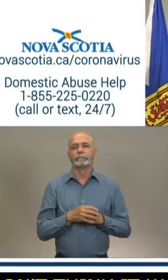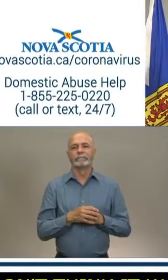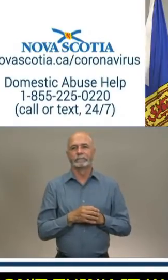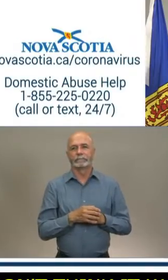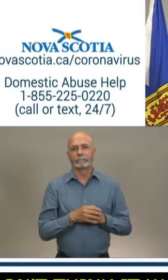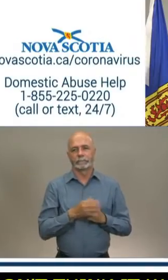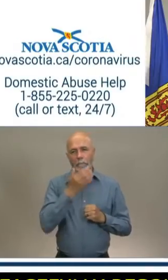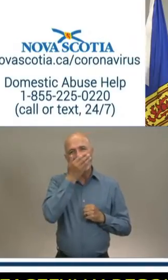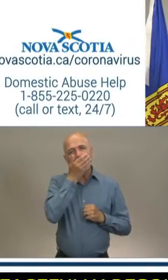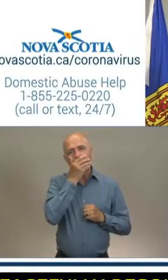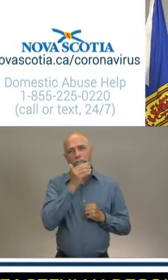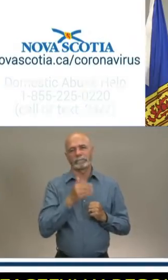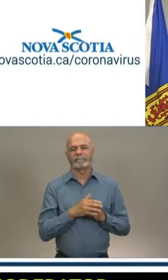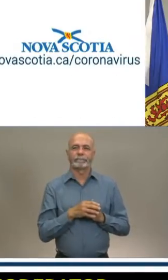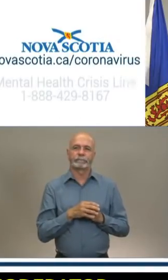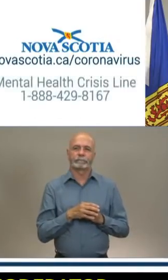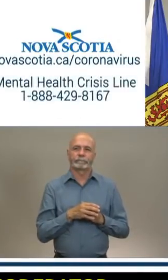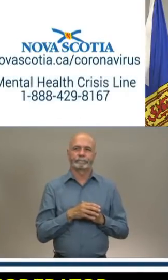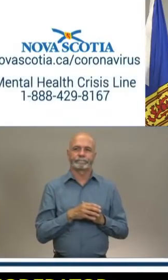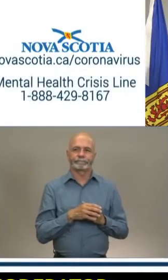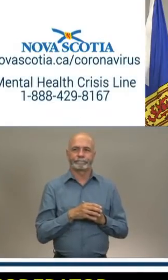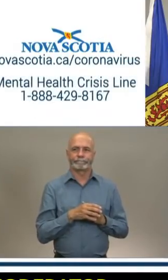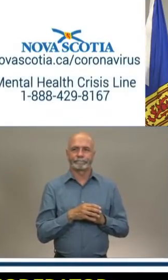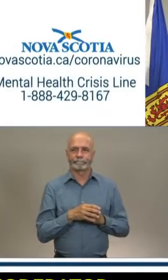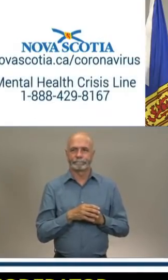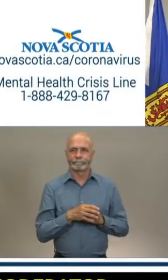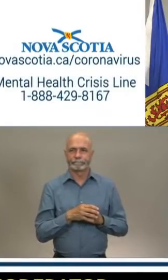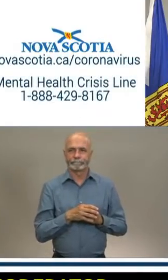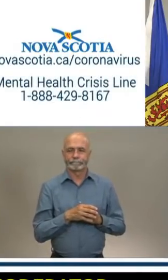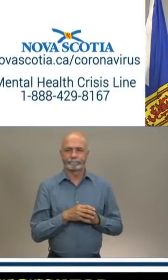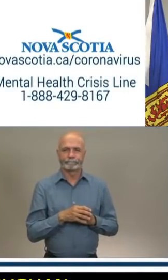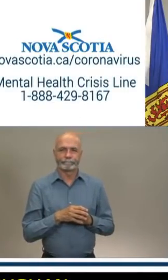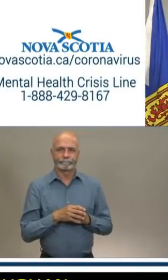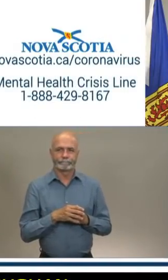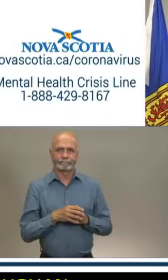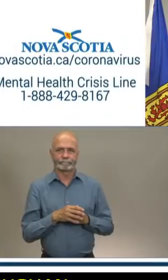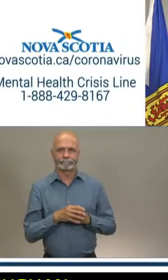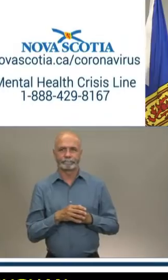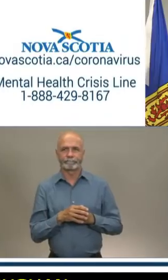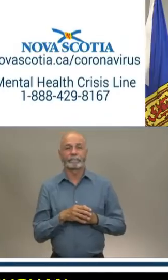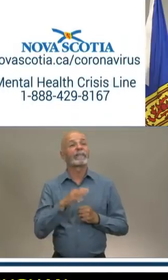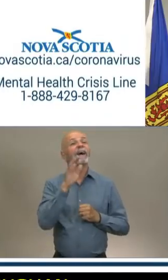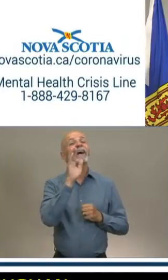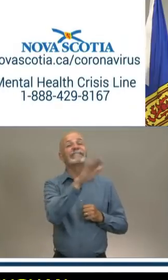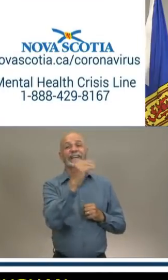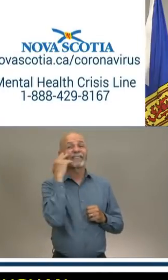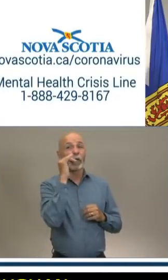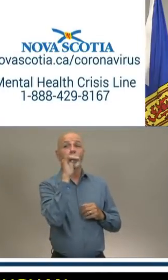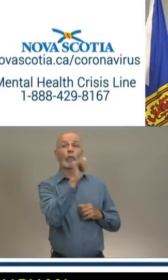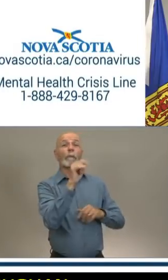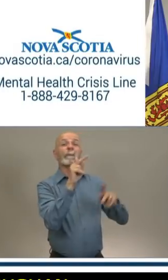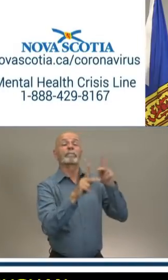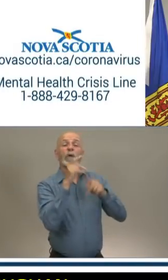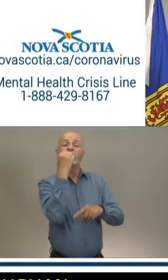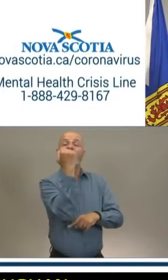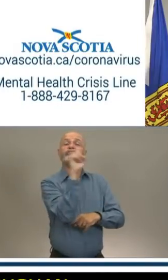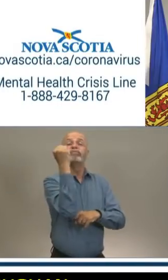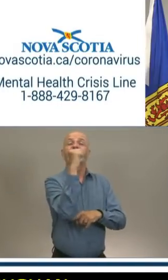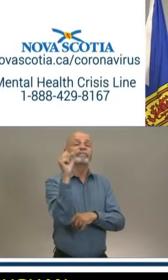Thank you. Good afternoon. What message do you have for those who participated in the blockade protest?